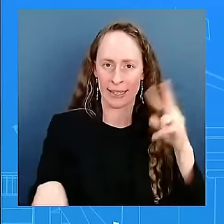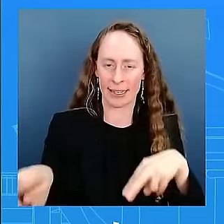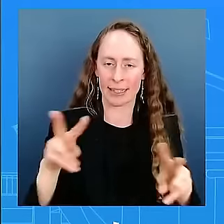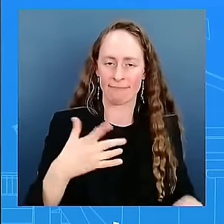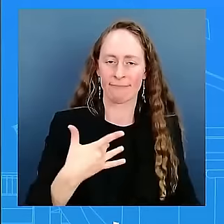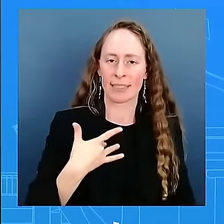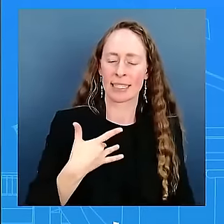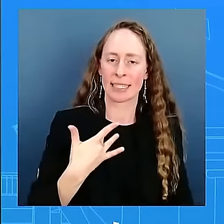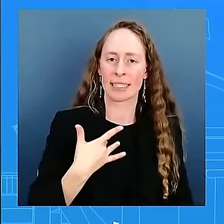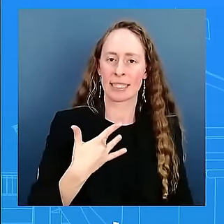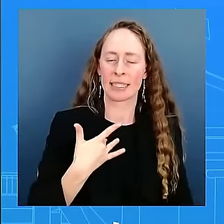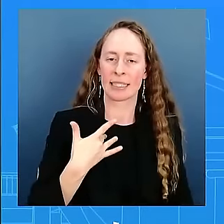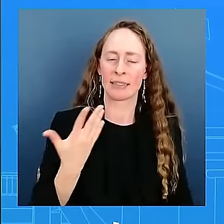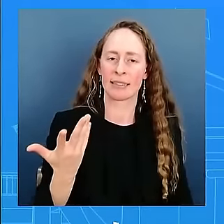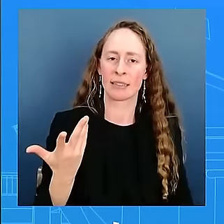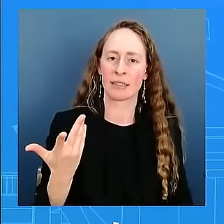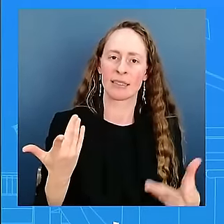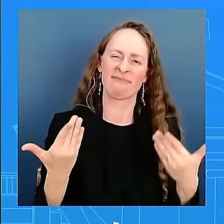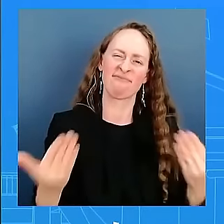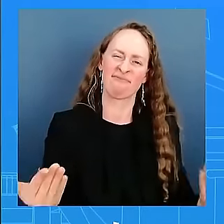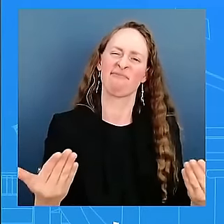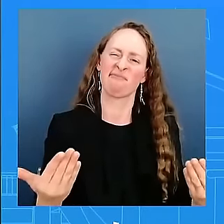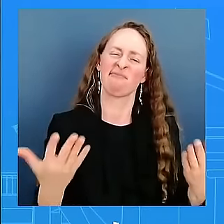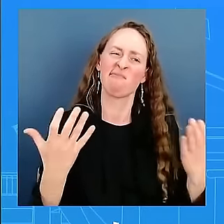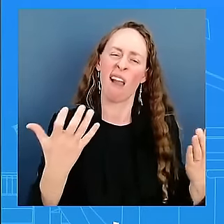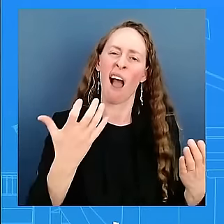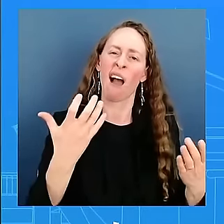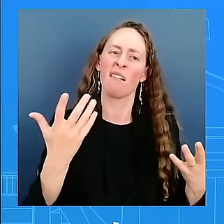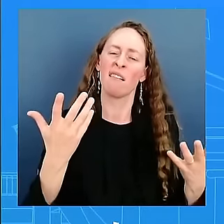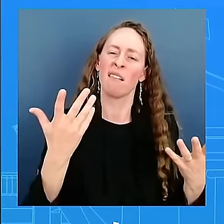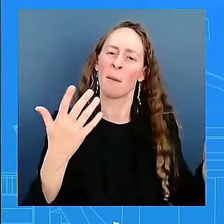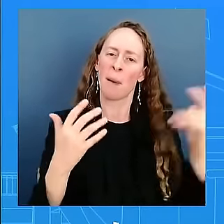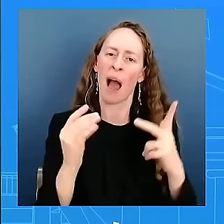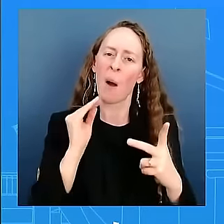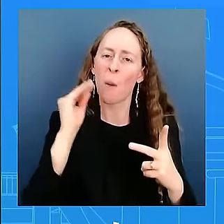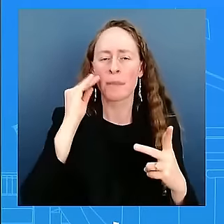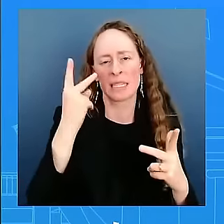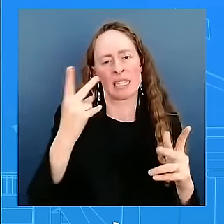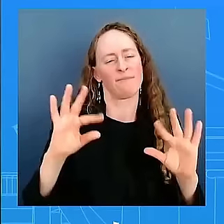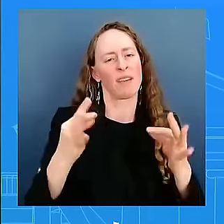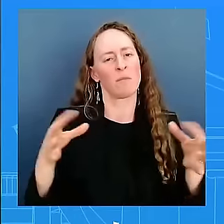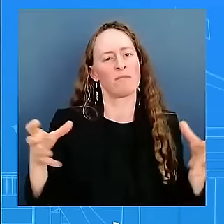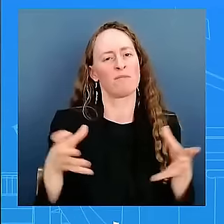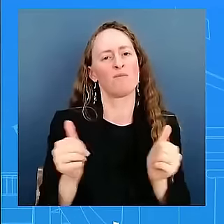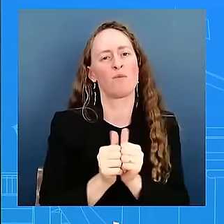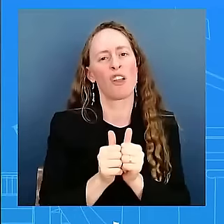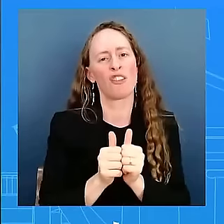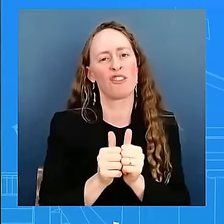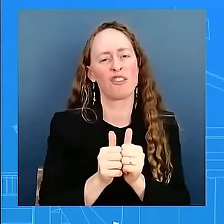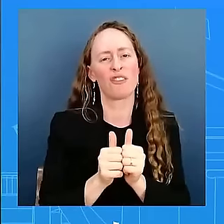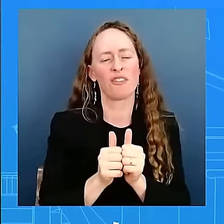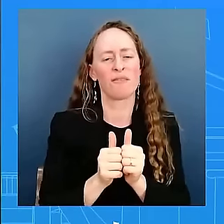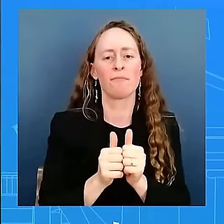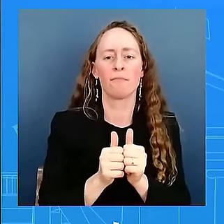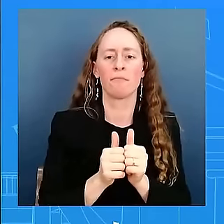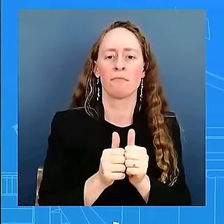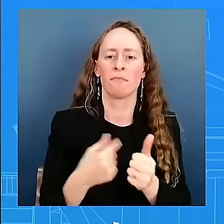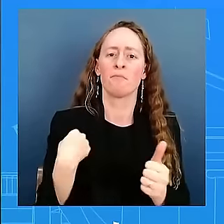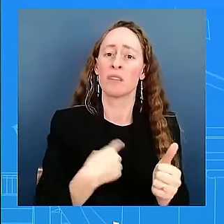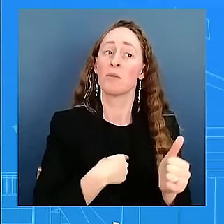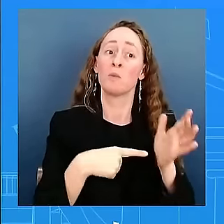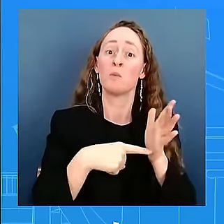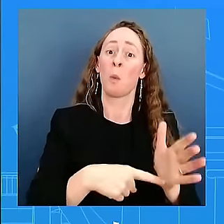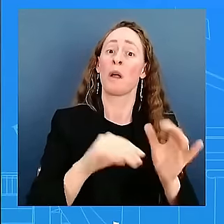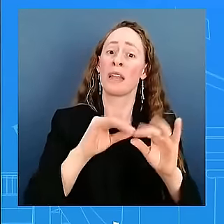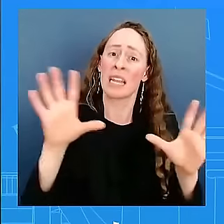Americans, of bringing people home, and also of vindicating the idea that the American president and the American government are going to do what it